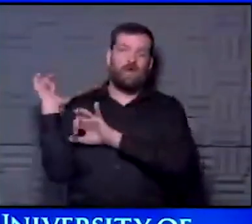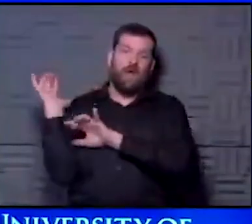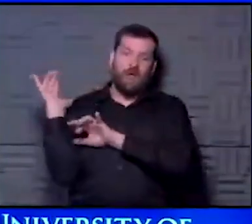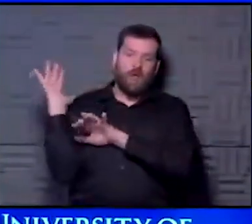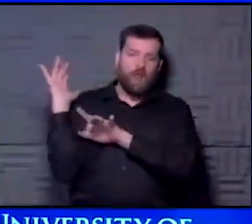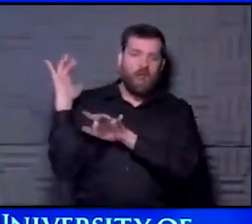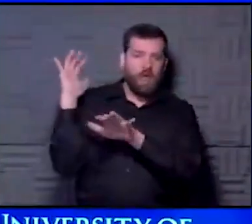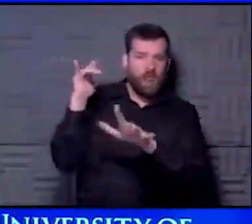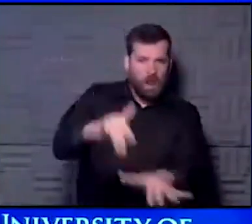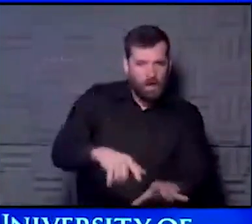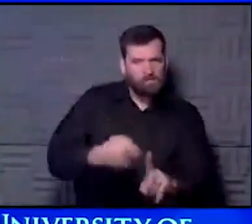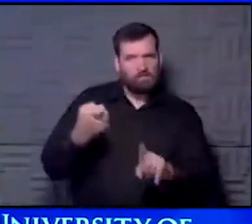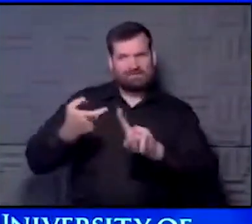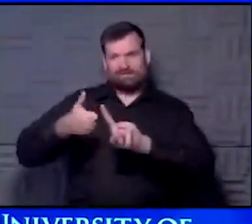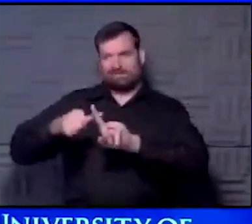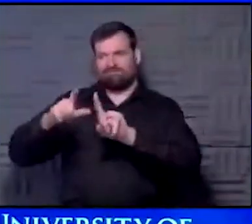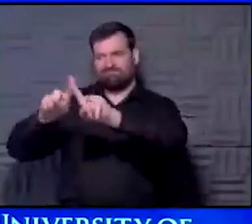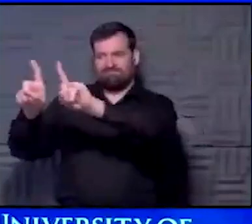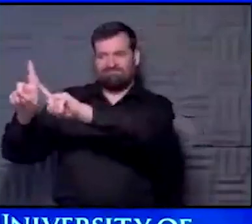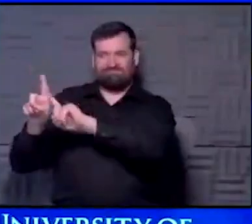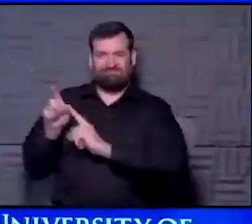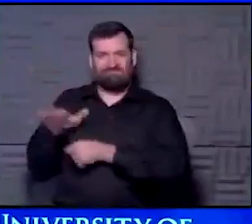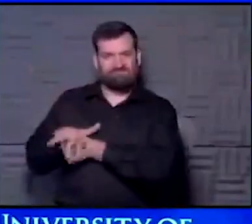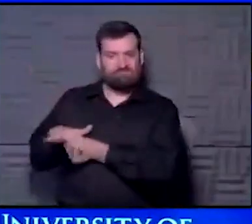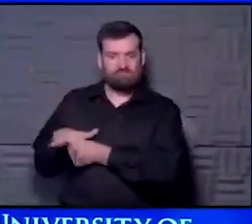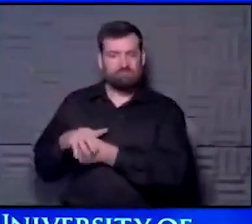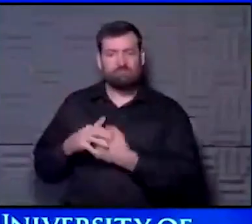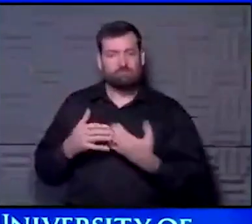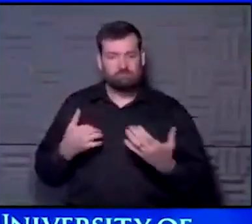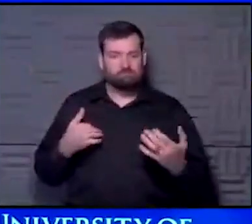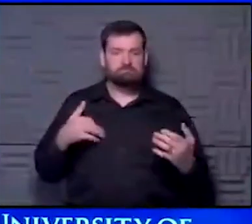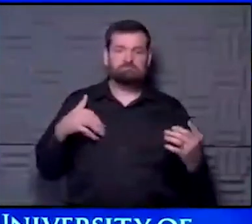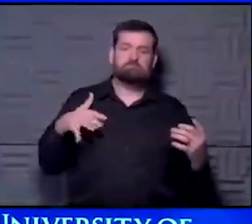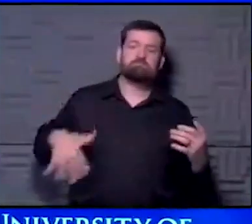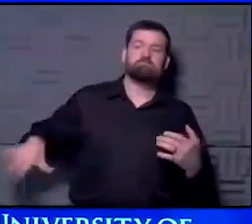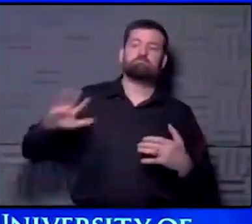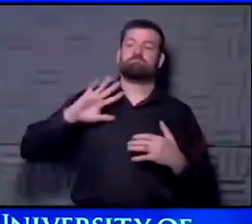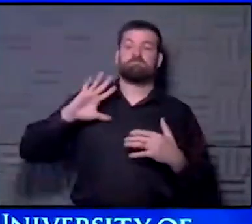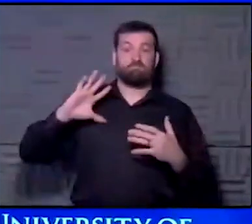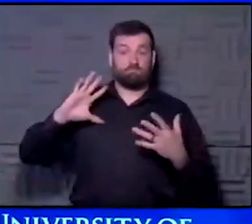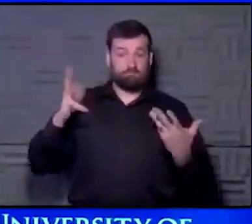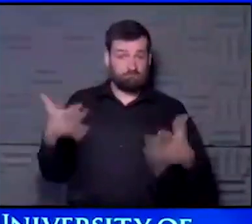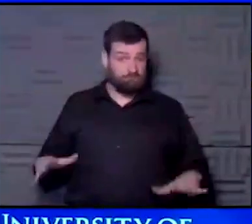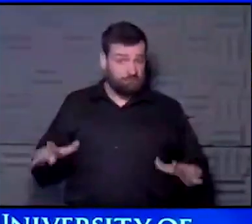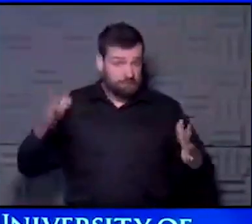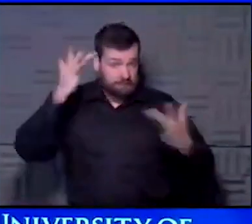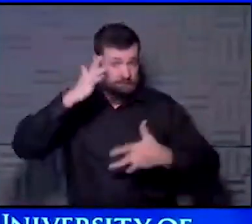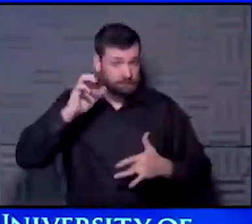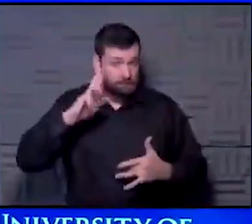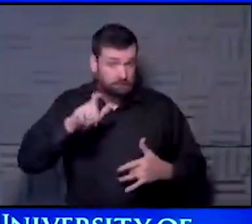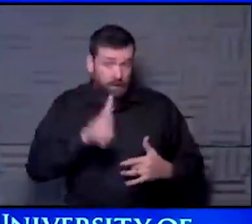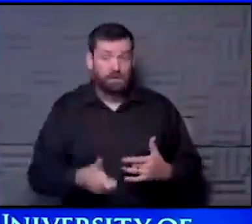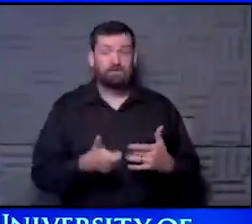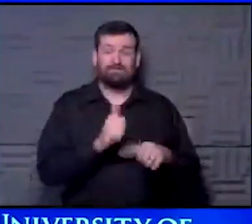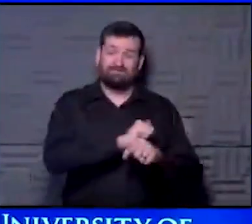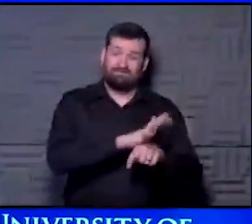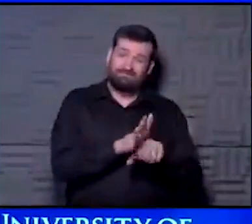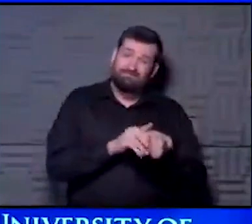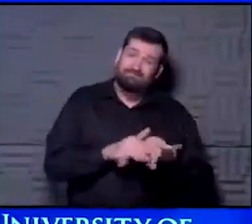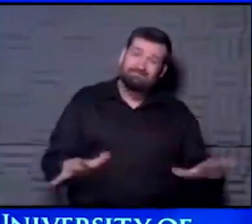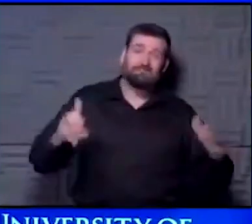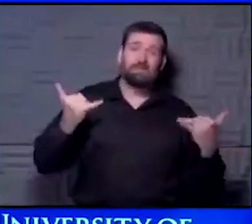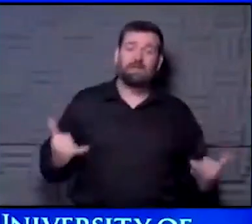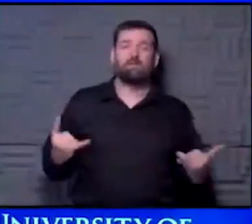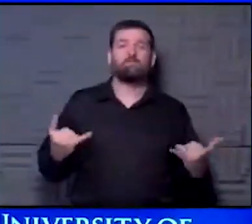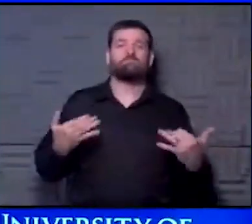from another, then what happens is you don't know what they're bringing with them. Mm-hmm. And in an era of a pandemic, what you try to do